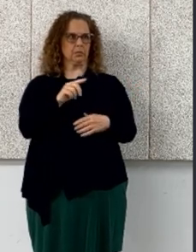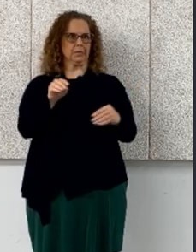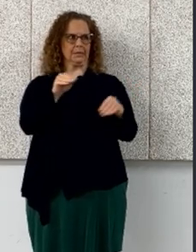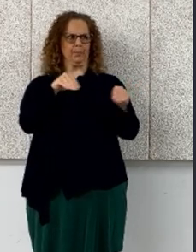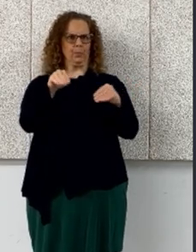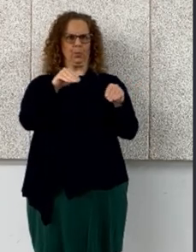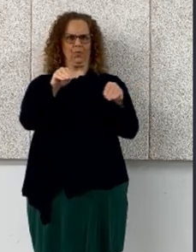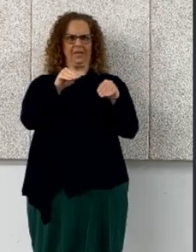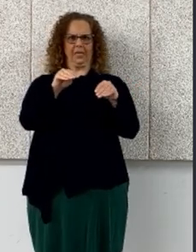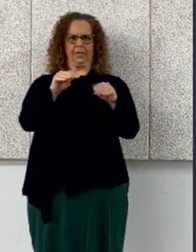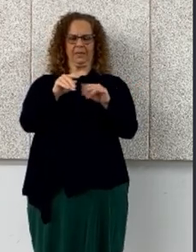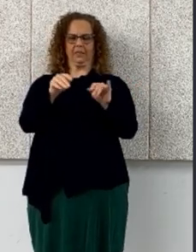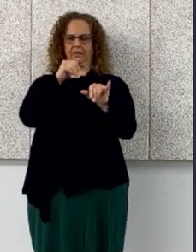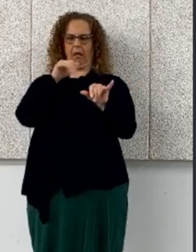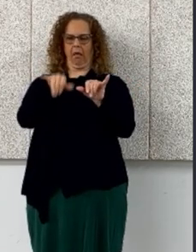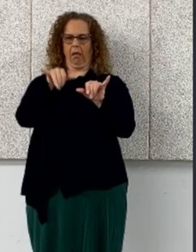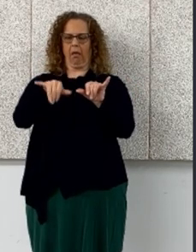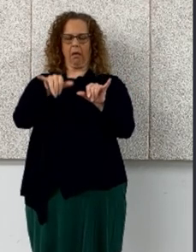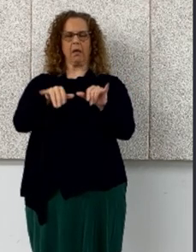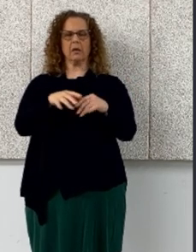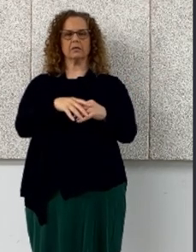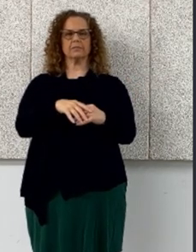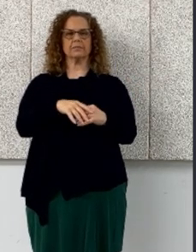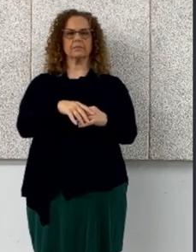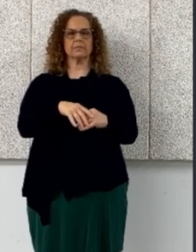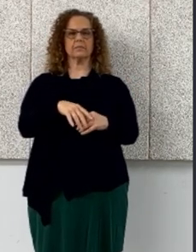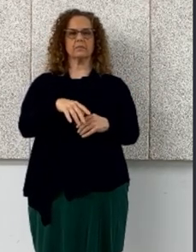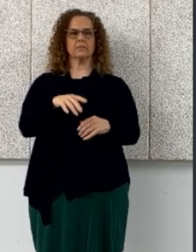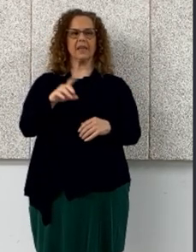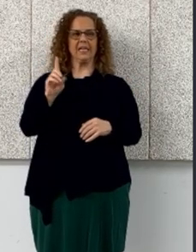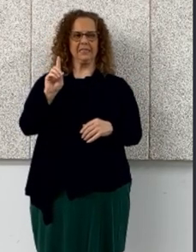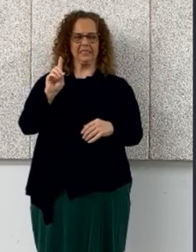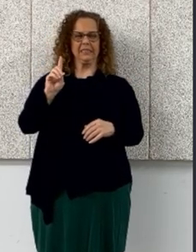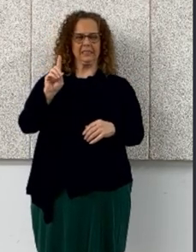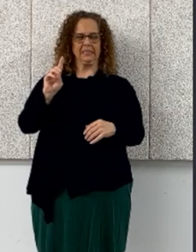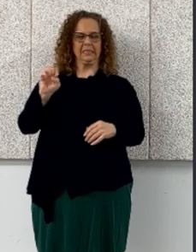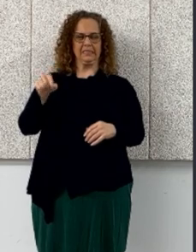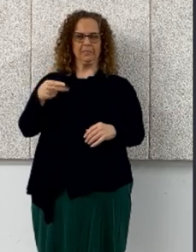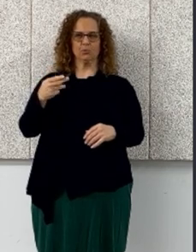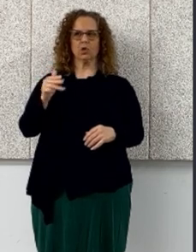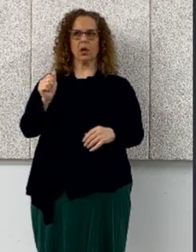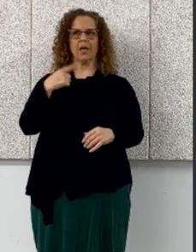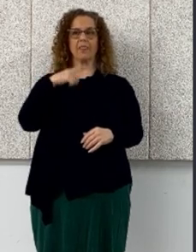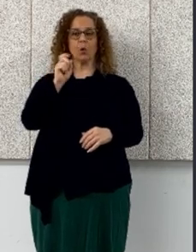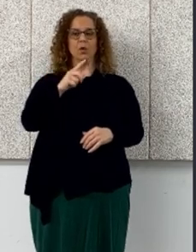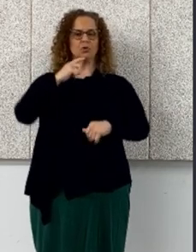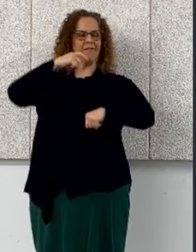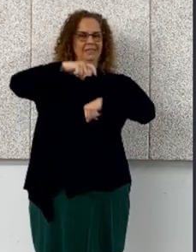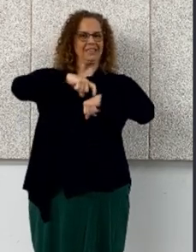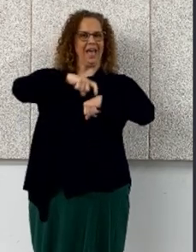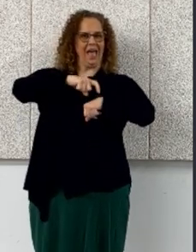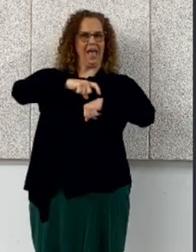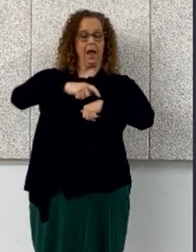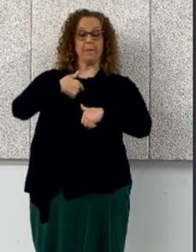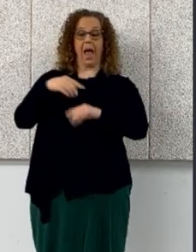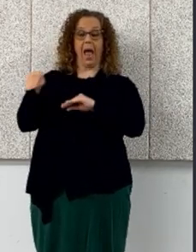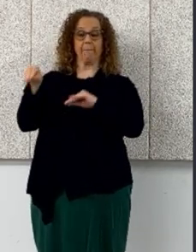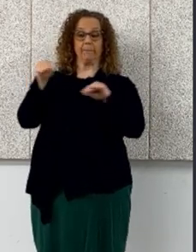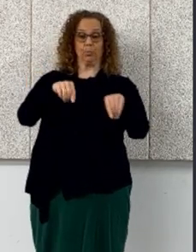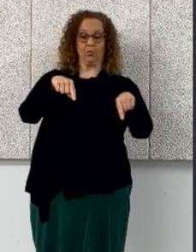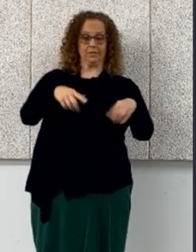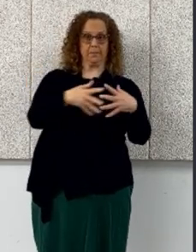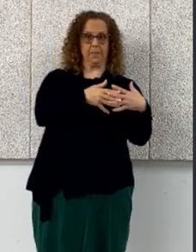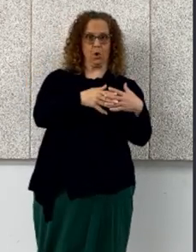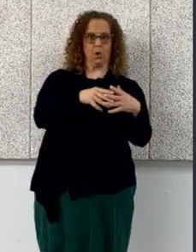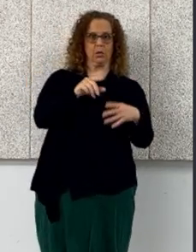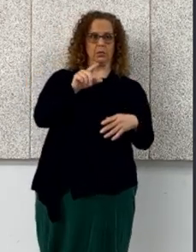you know, absolutely. So it's really paramount. Well, and the yeah. question of time is so interesting too, right? So I moved to this country 20 years ago,